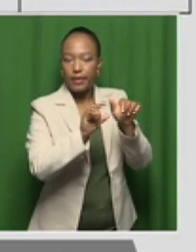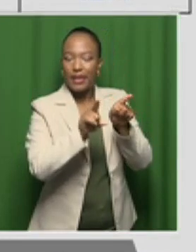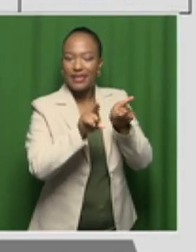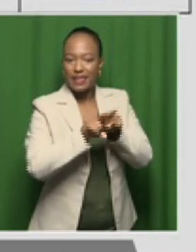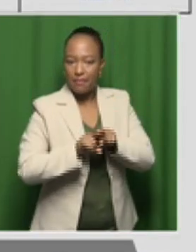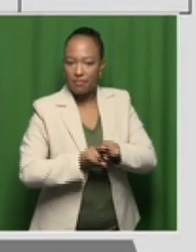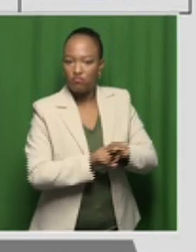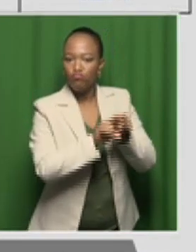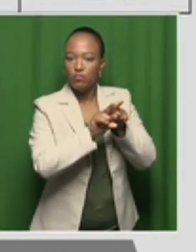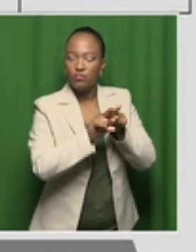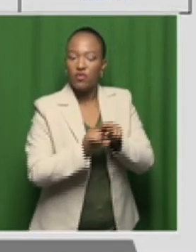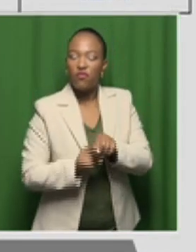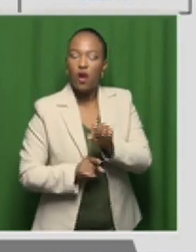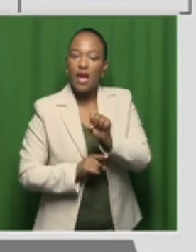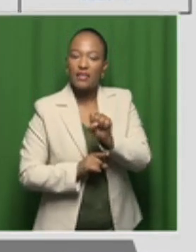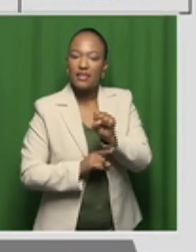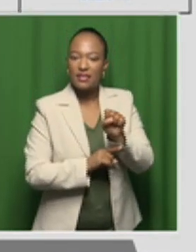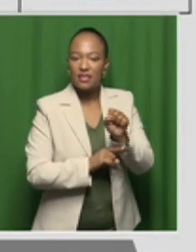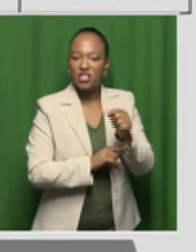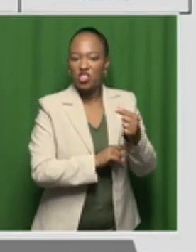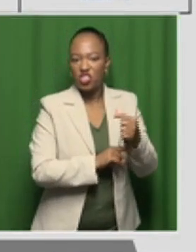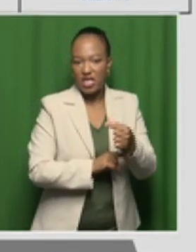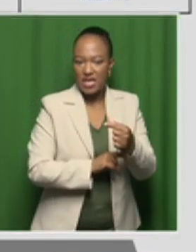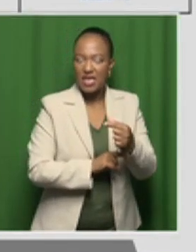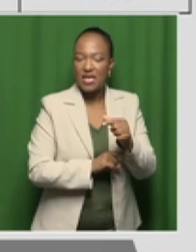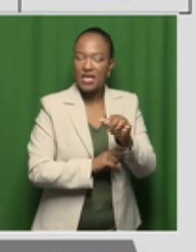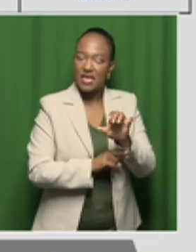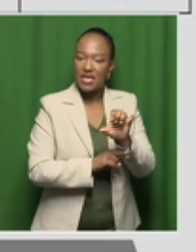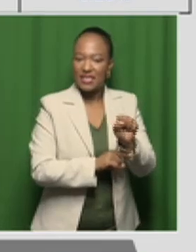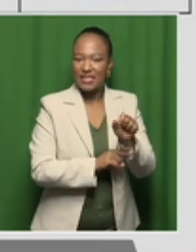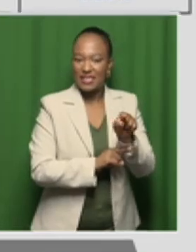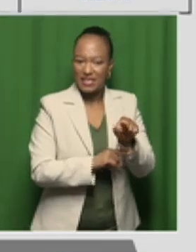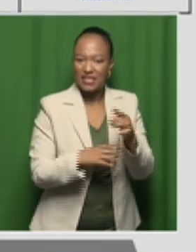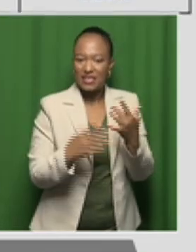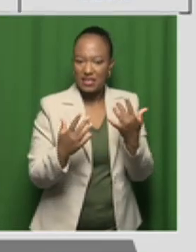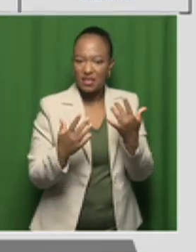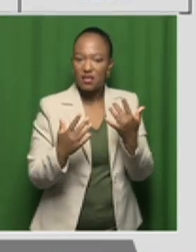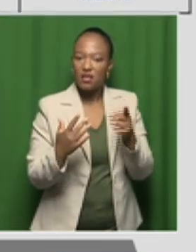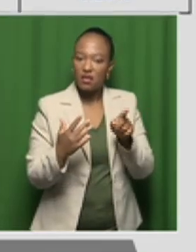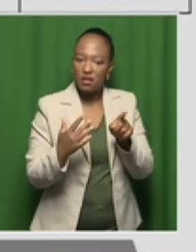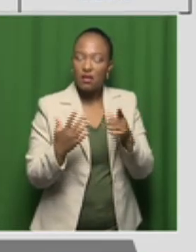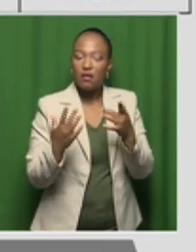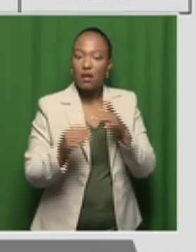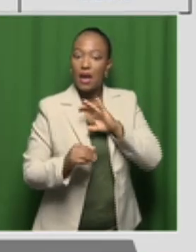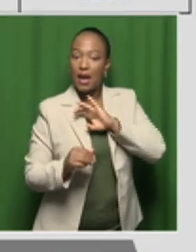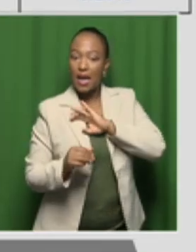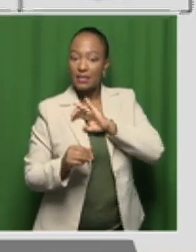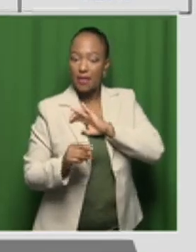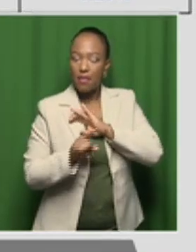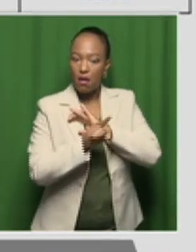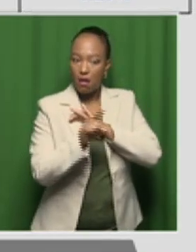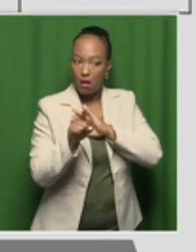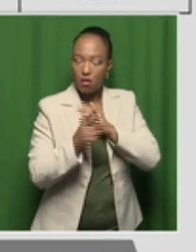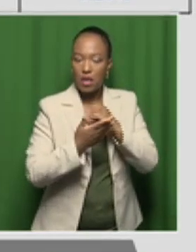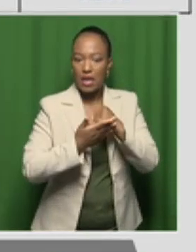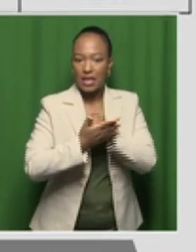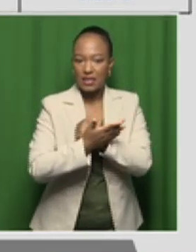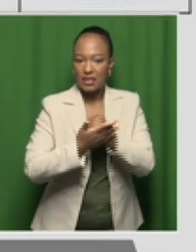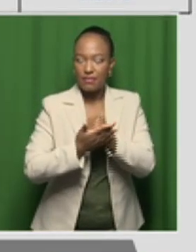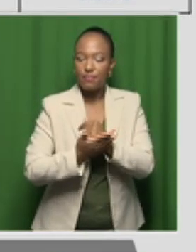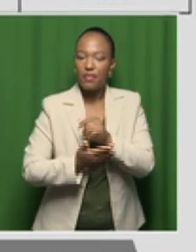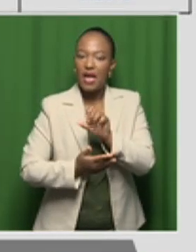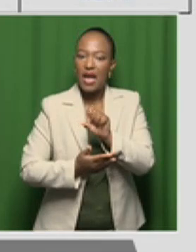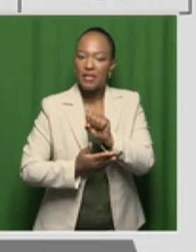for SSEGs in an effort to make sure that we get our customers to register their